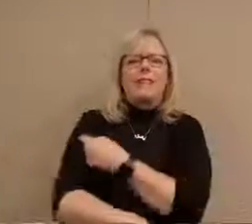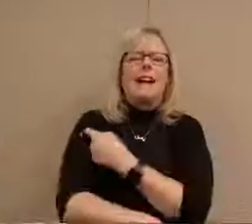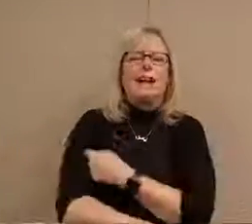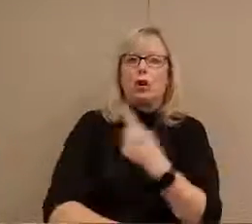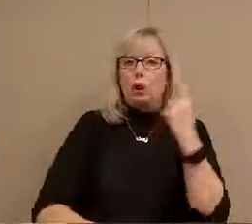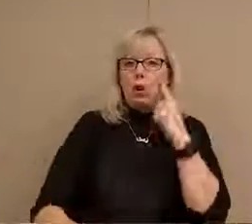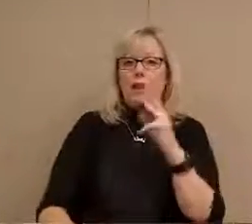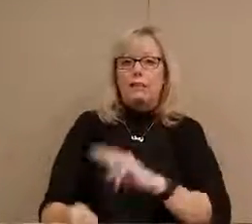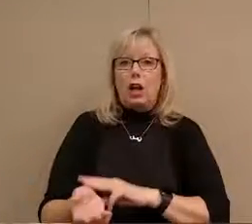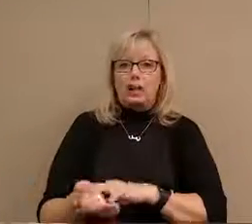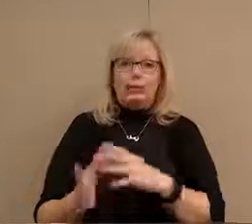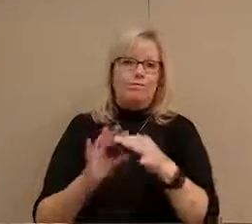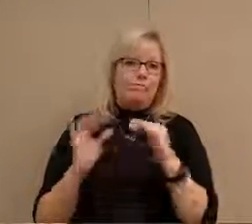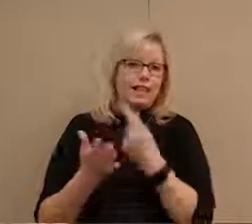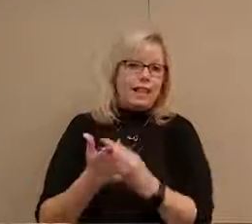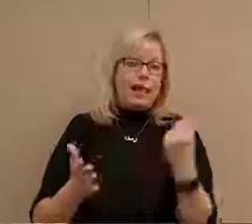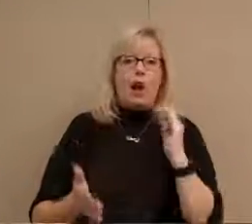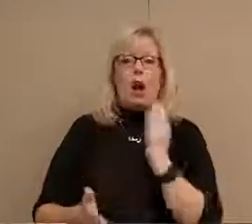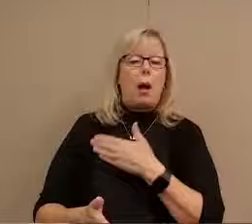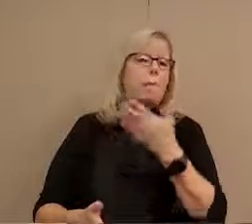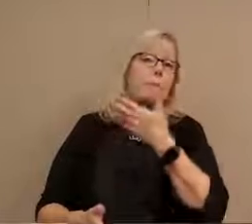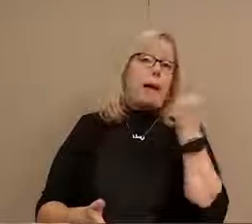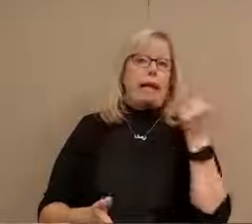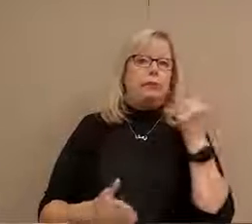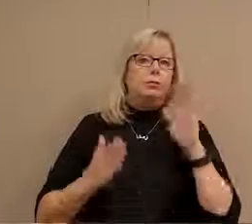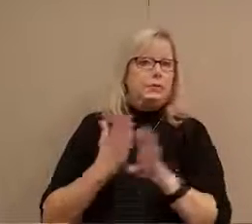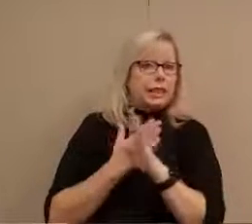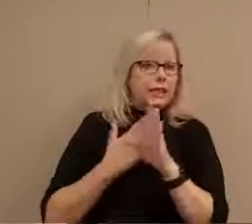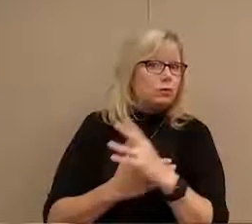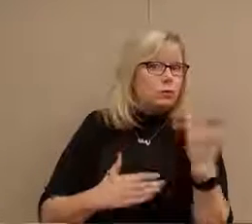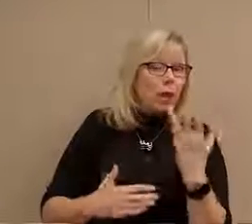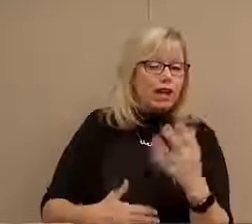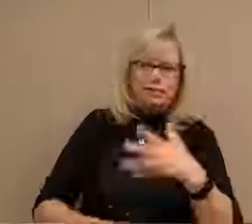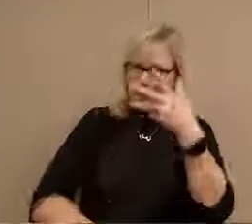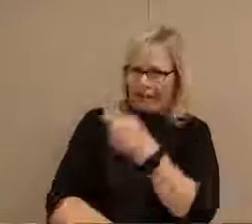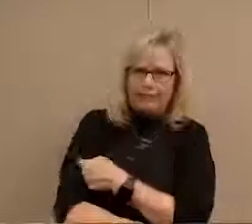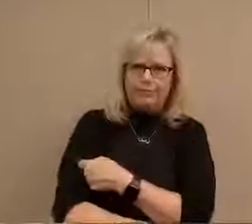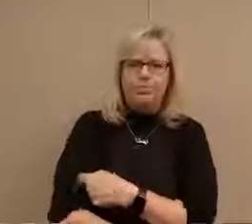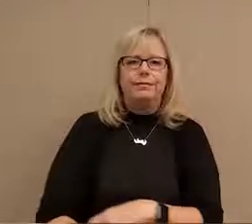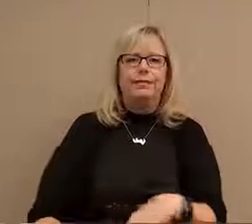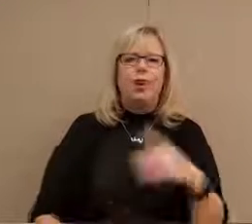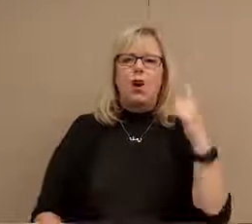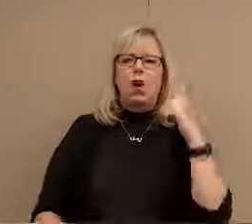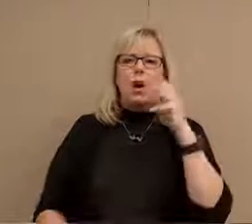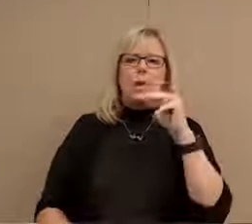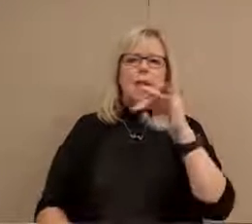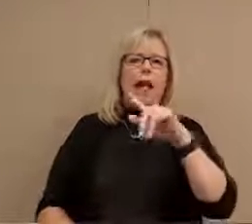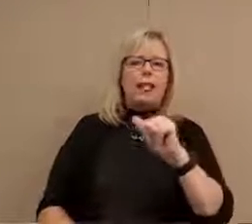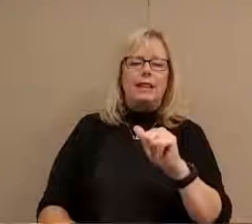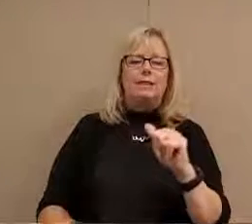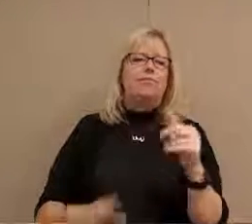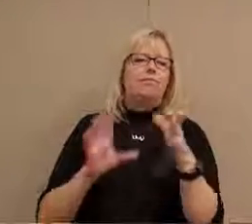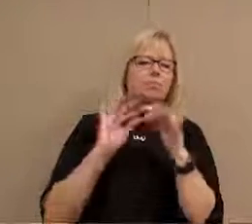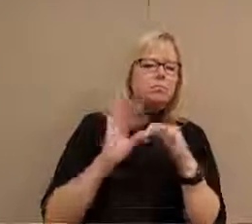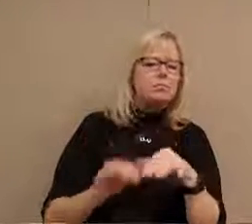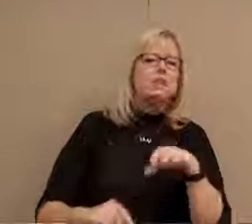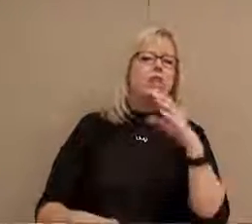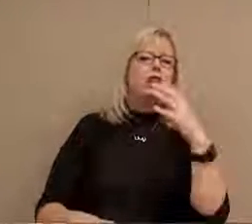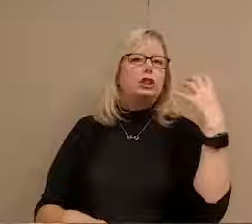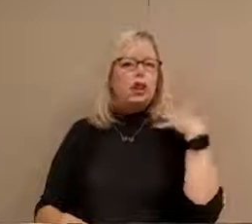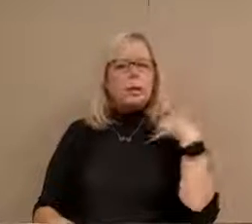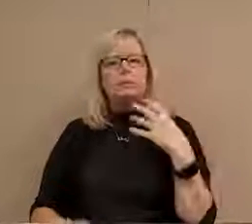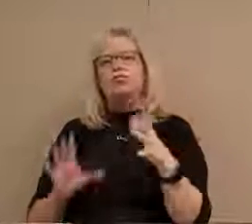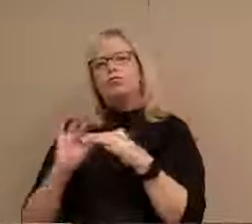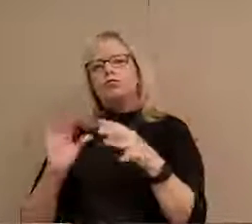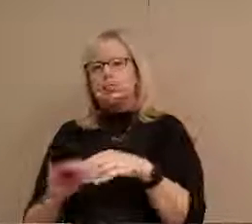doctor last week say, our best tool in our toolbox is the vaccination. You just heard Mila, you heard the chairman say that. For whatever